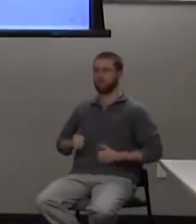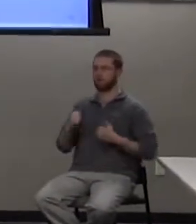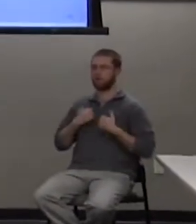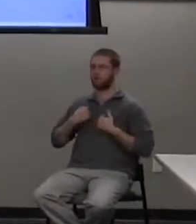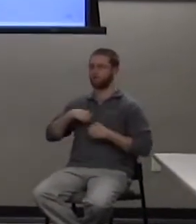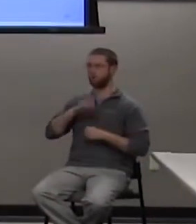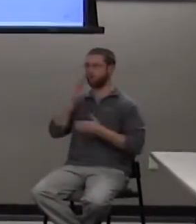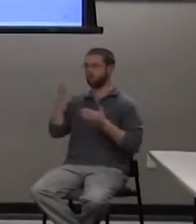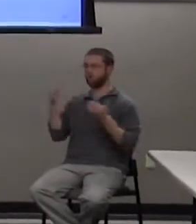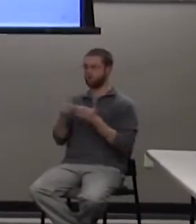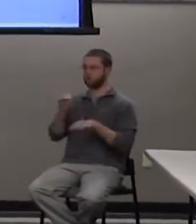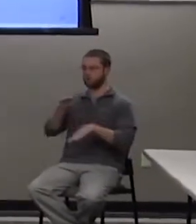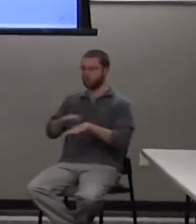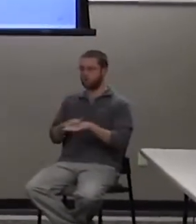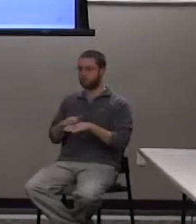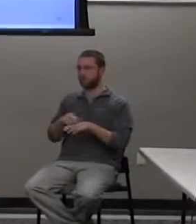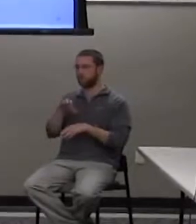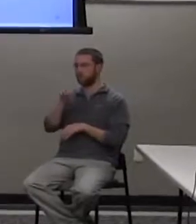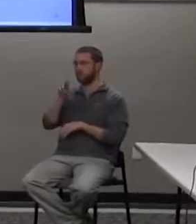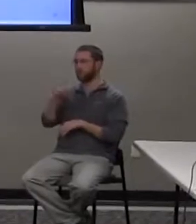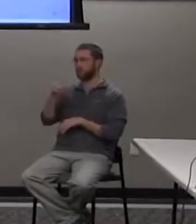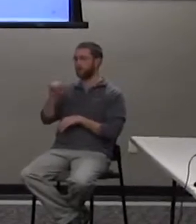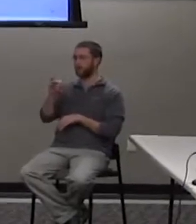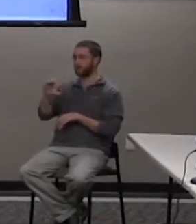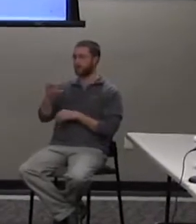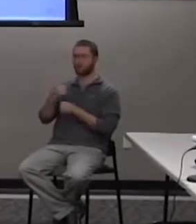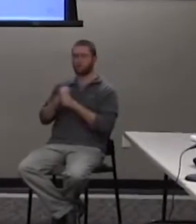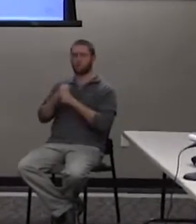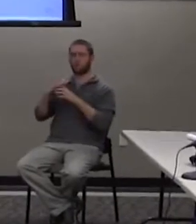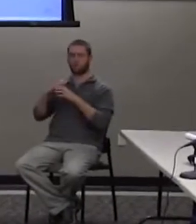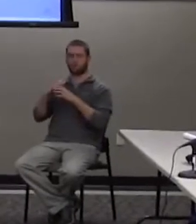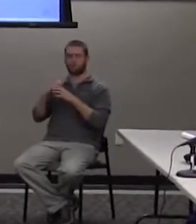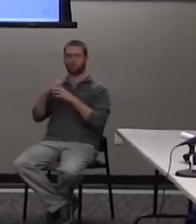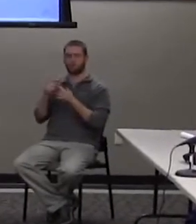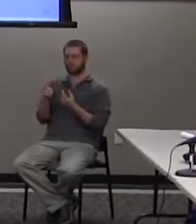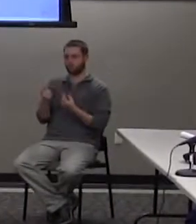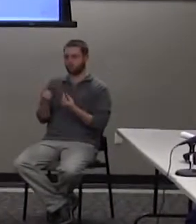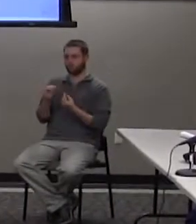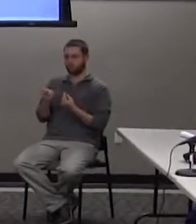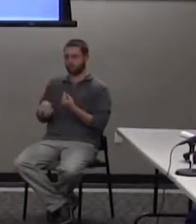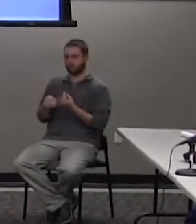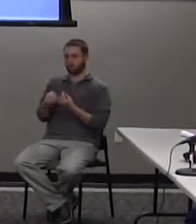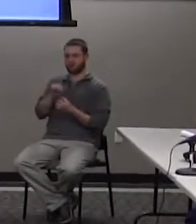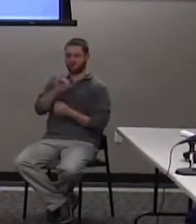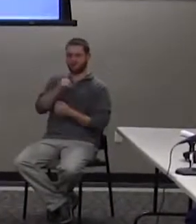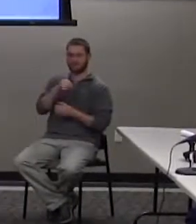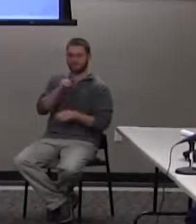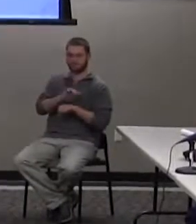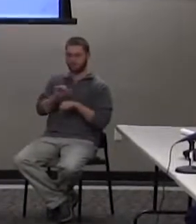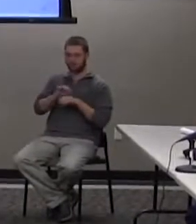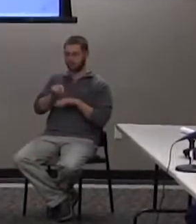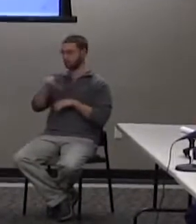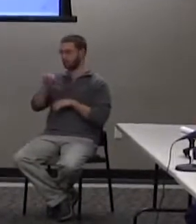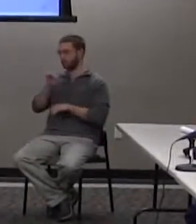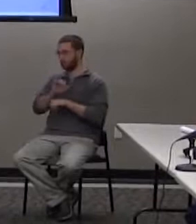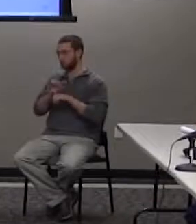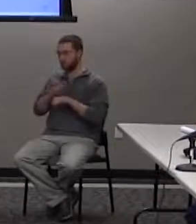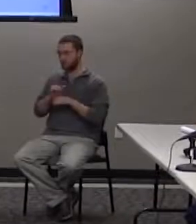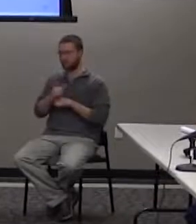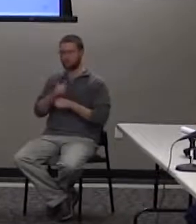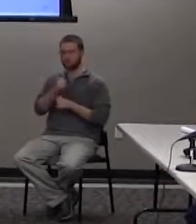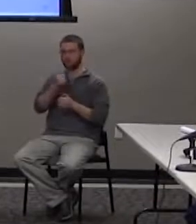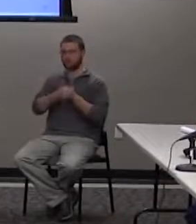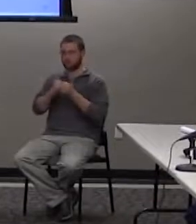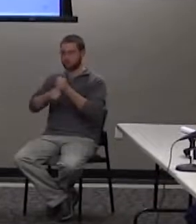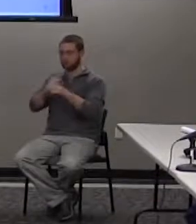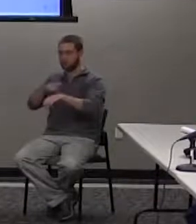as we focus on organic, what I call organic growth, doing it 10 jobs at a time, 20 jobs at a time, 30 jobs